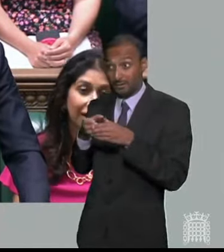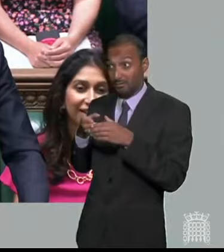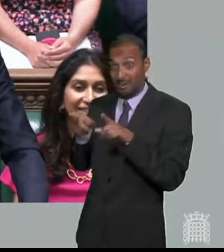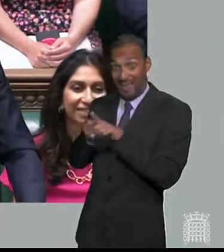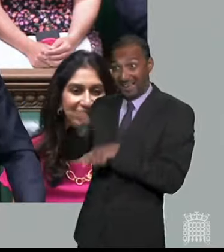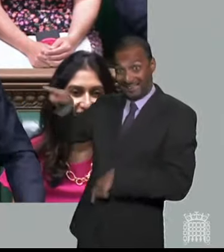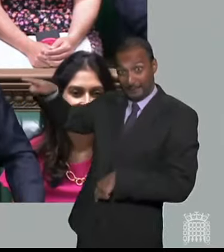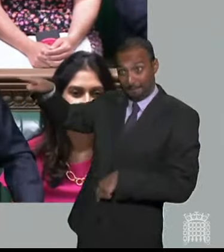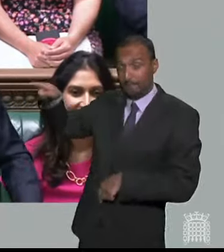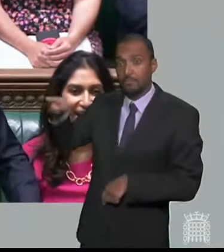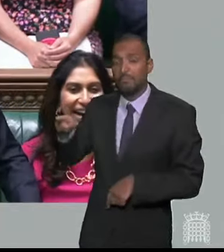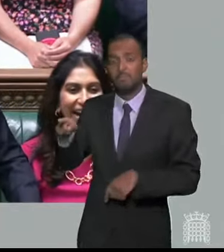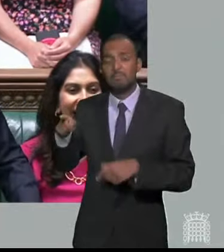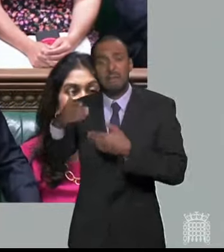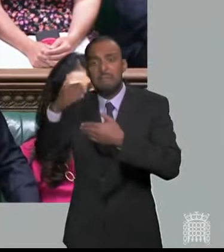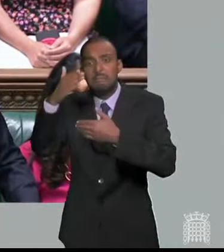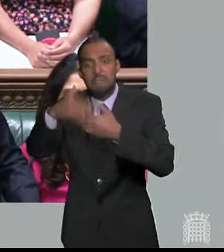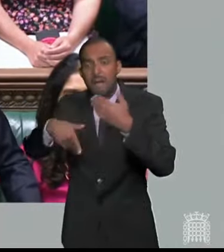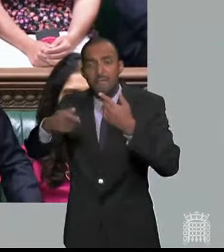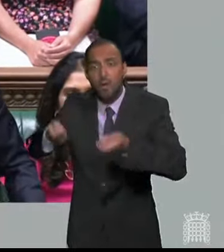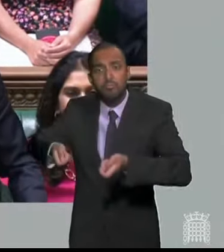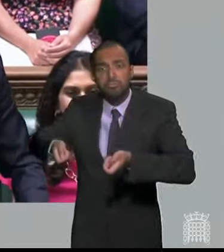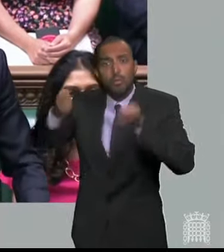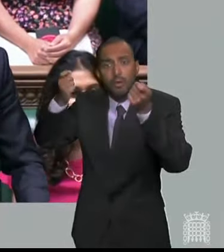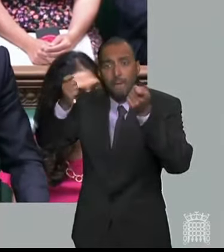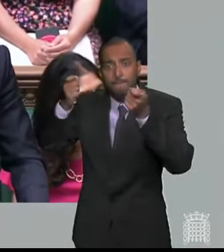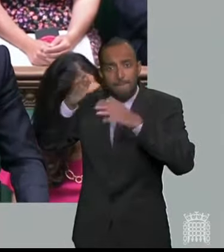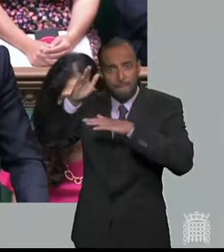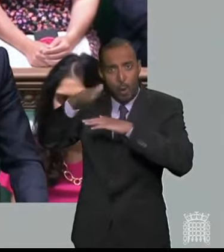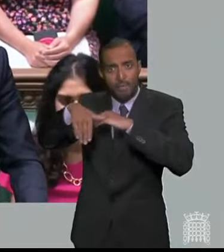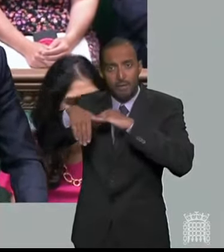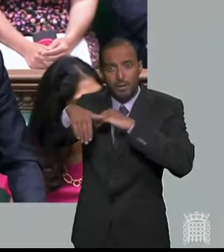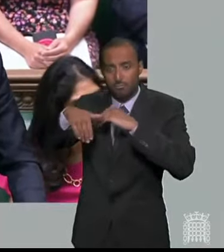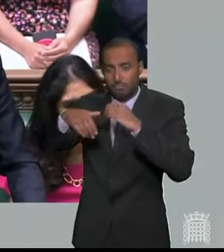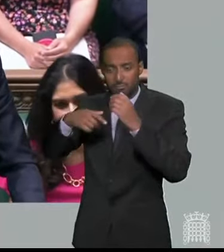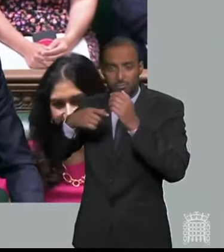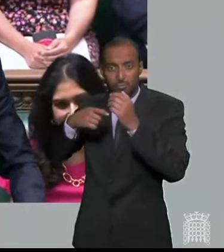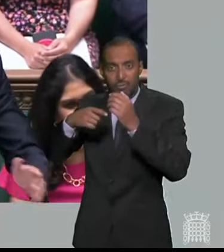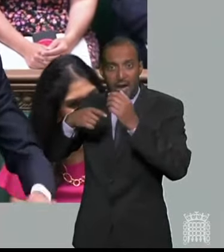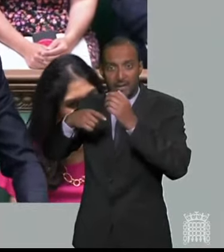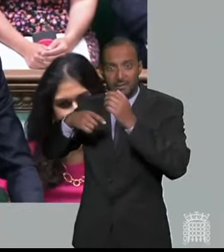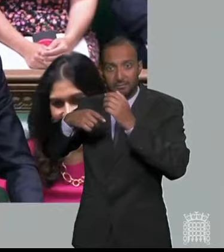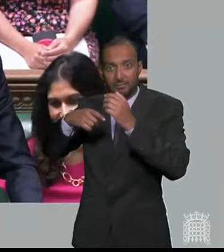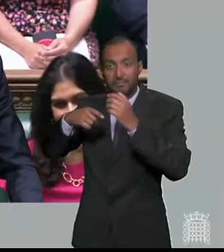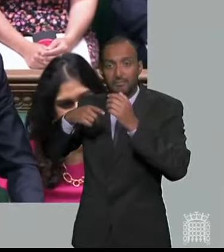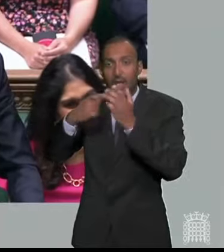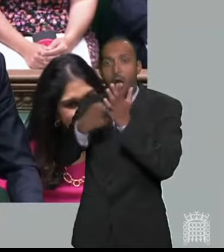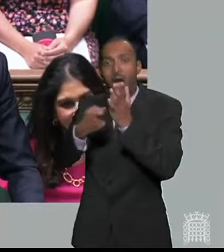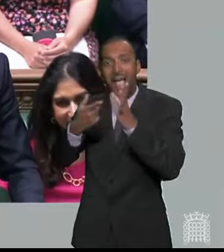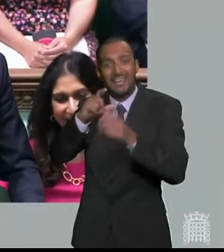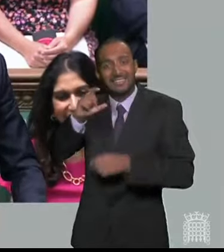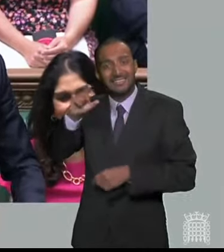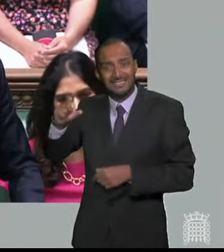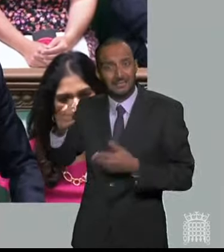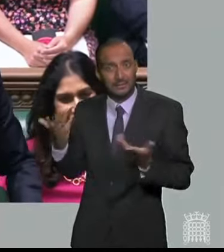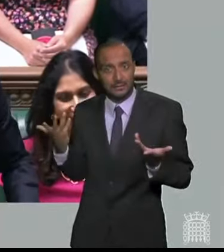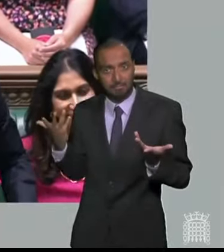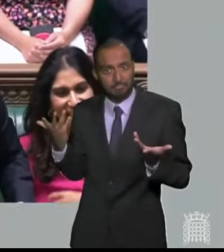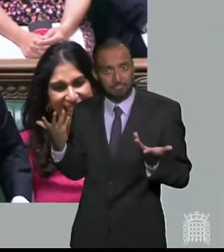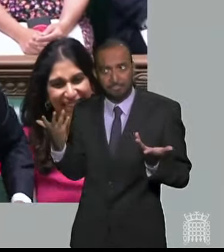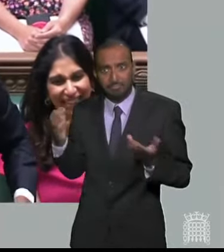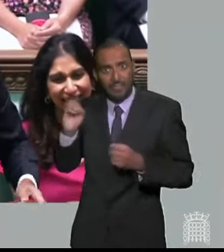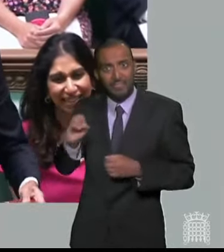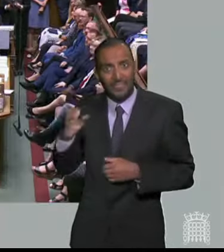of RAC one single time. So before he jumps on the next political bandwagon, he should